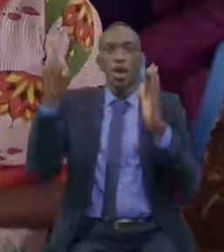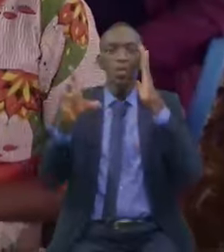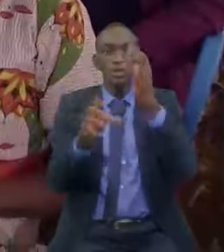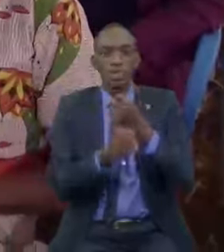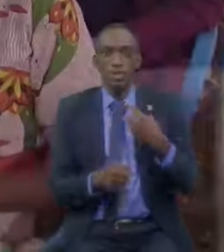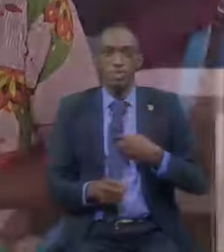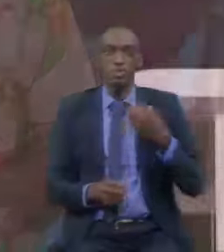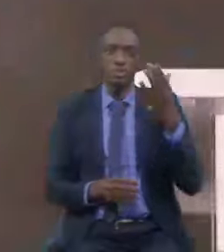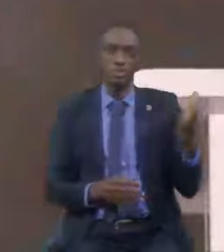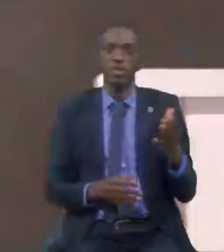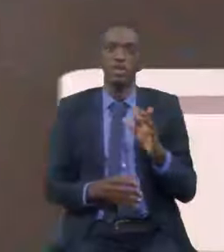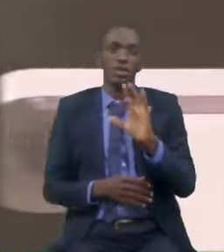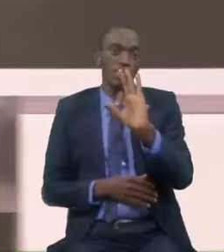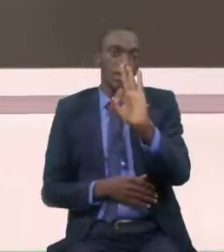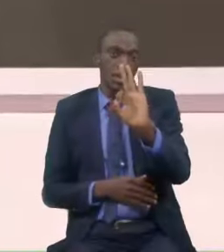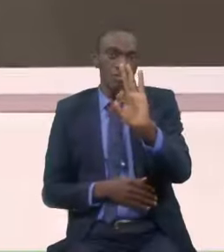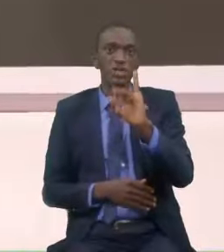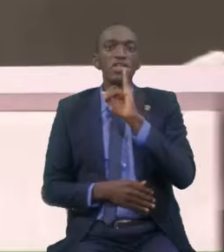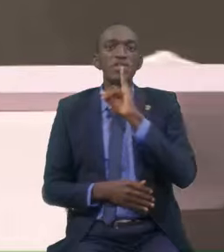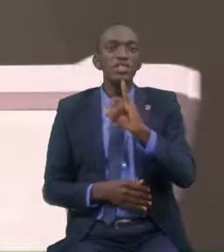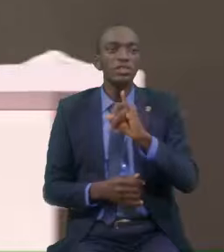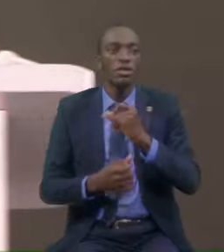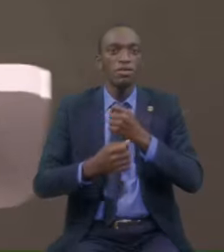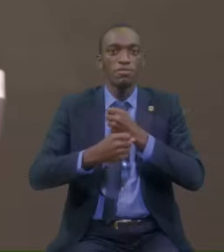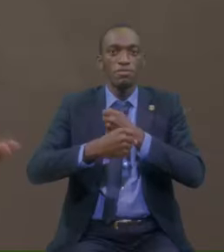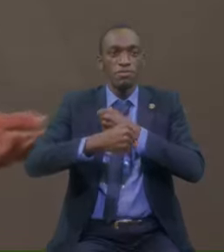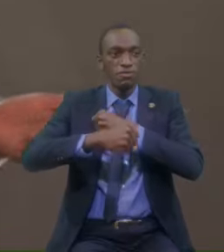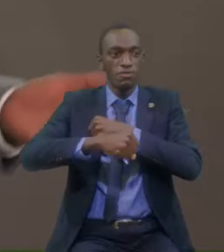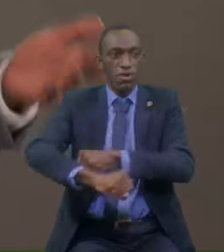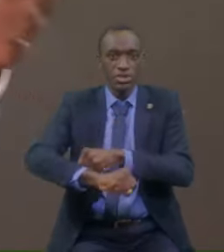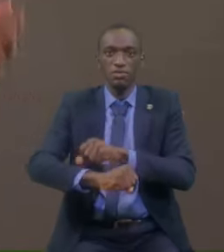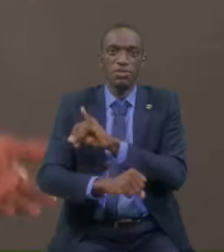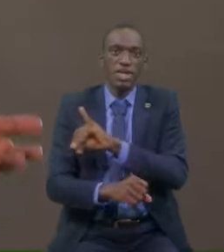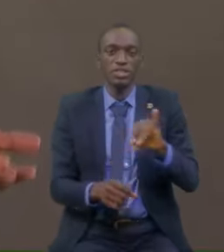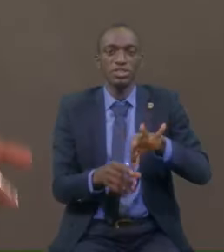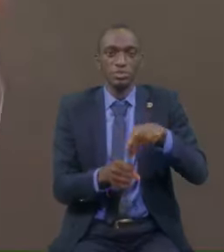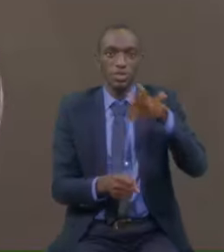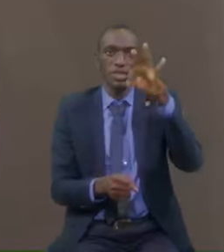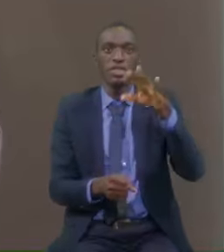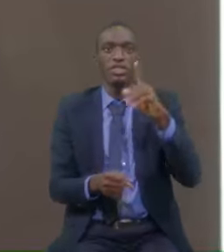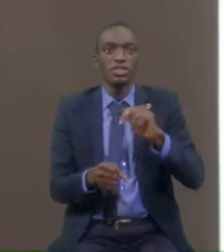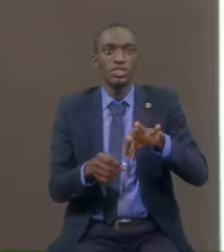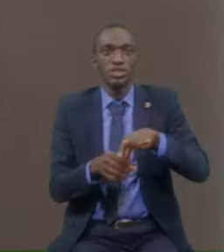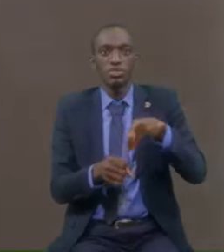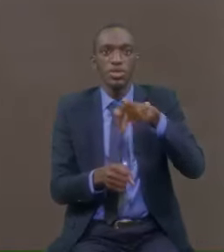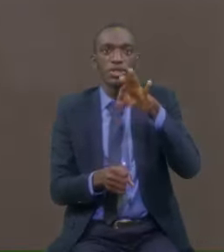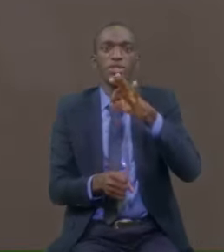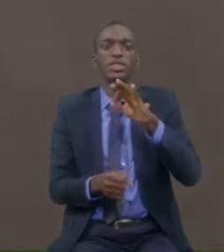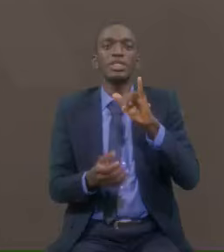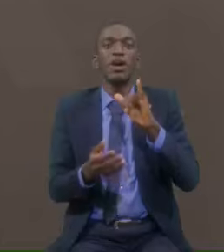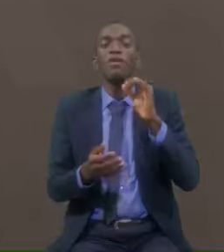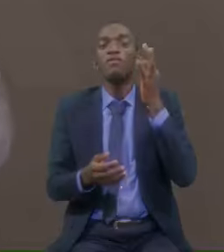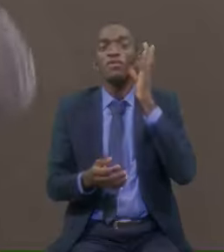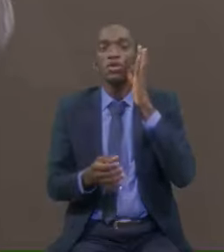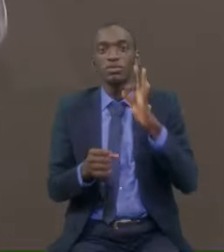fructifying spirit. The fructifying spirit. The spirit that makes us fruitful. You'll